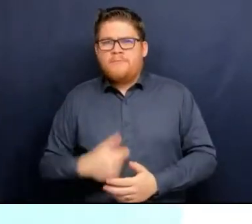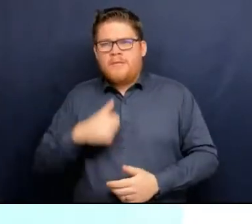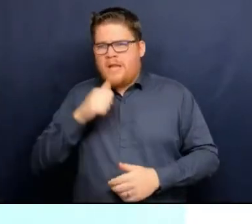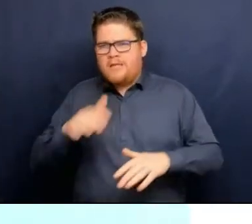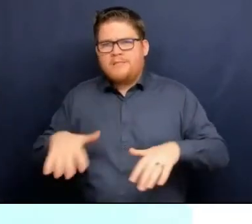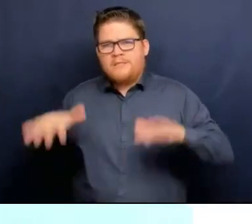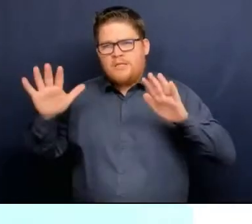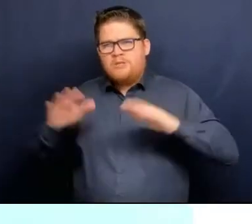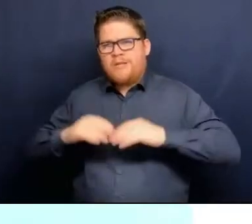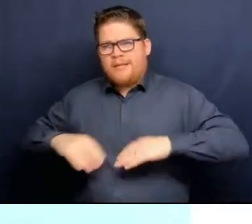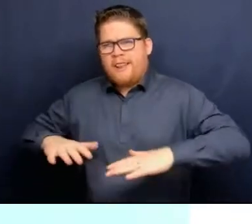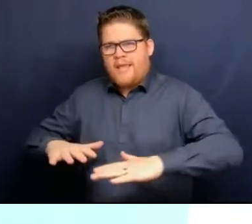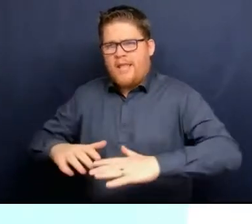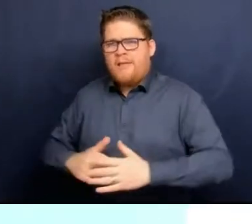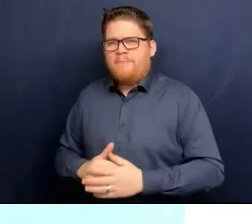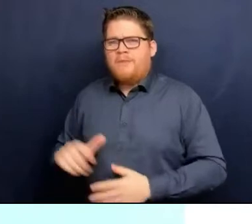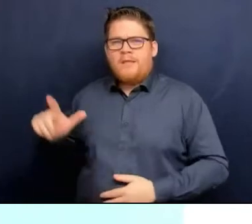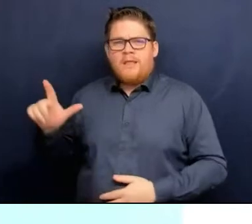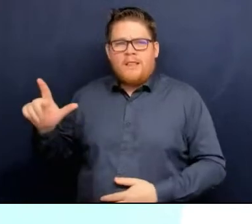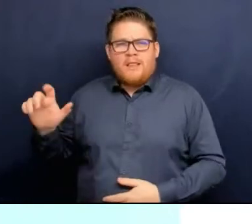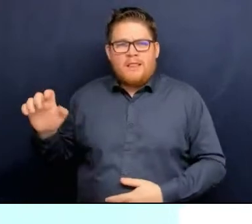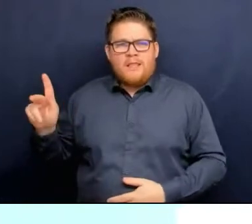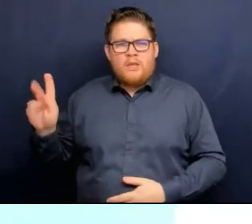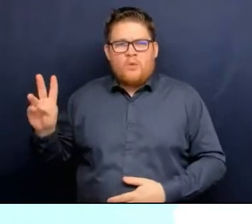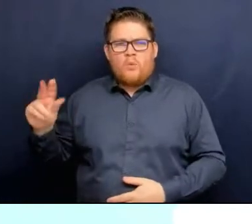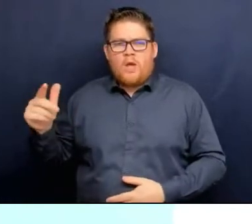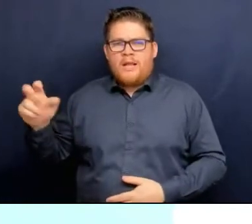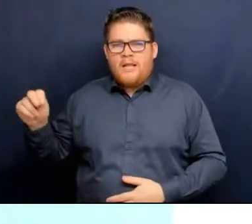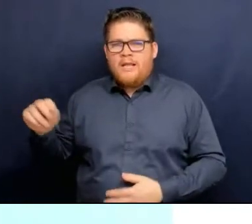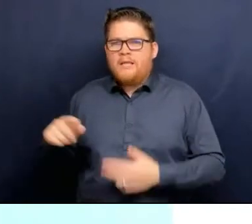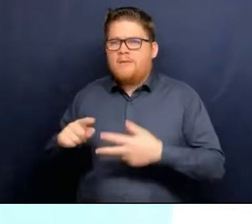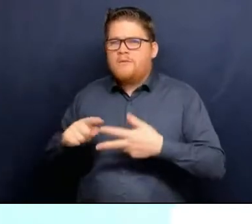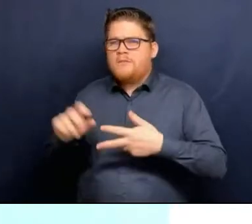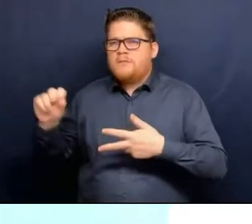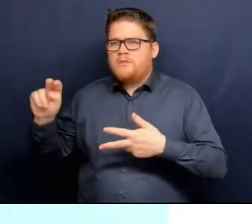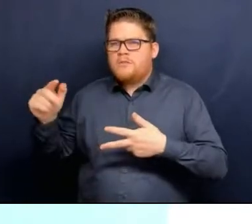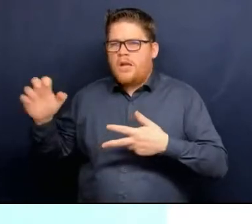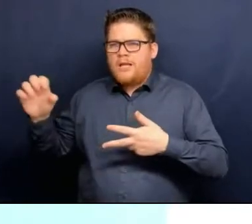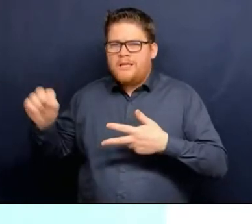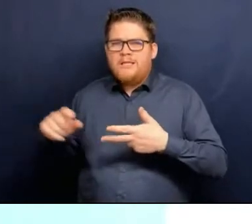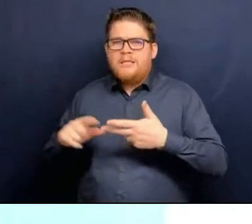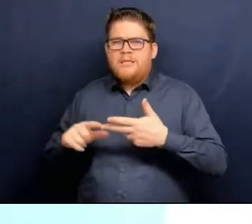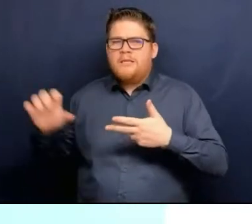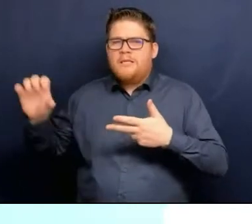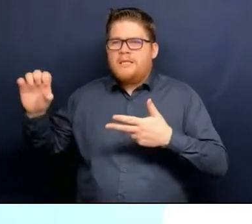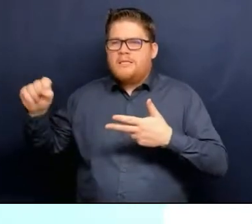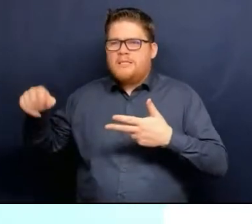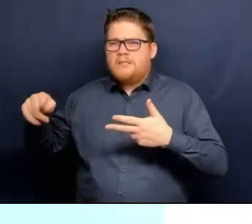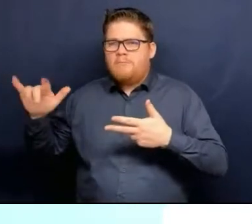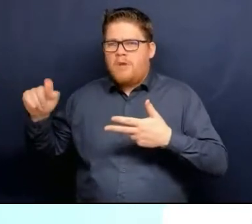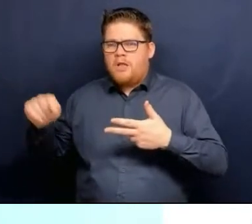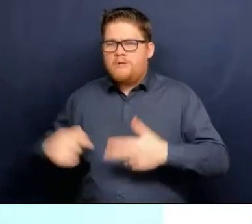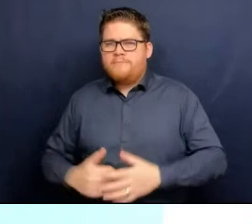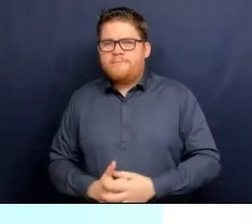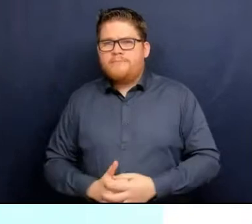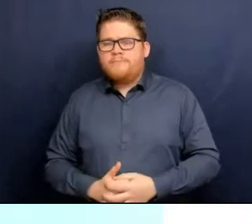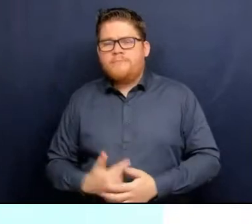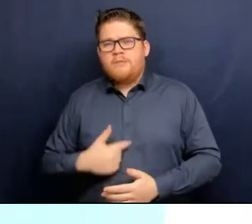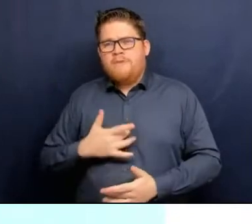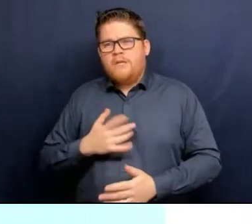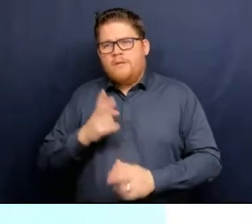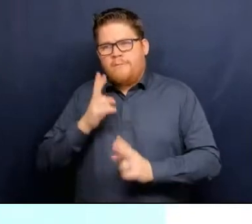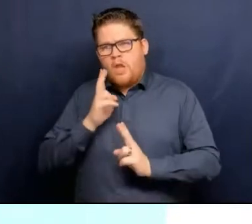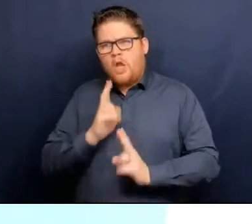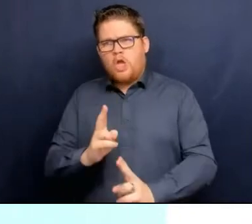the Lekongan-speaking people of this territory. It is an honor to live here, to have spent my life here playing lacrosse with